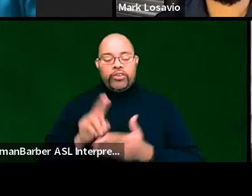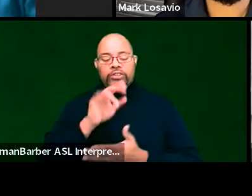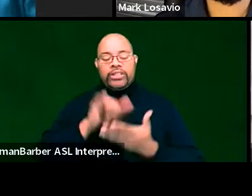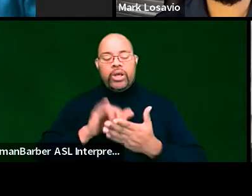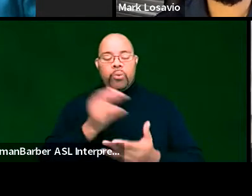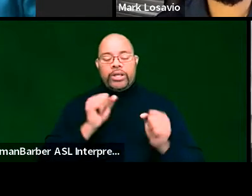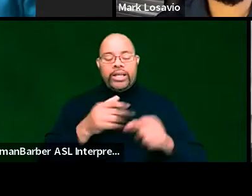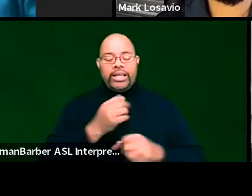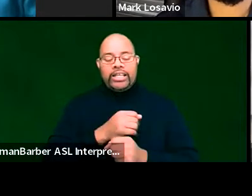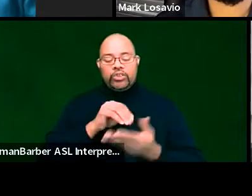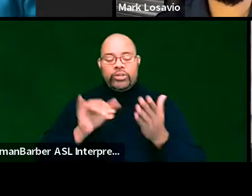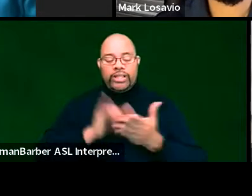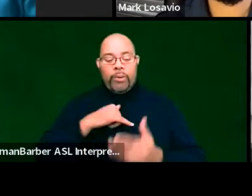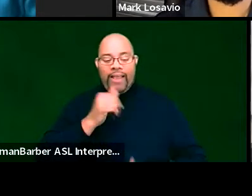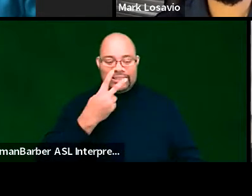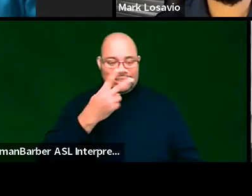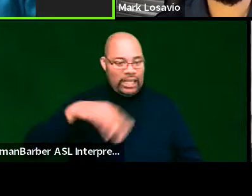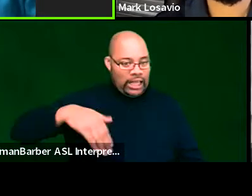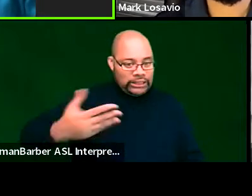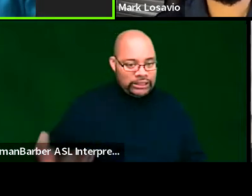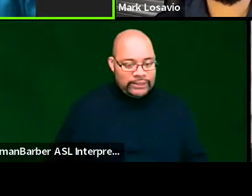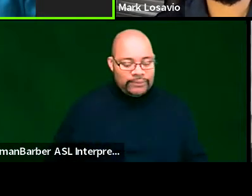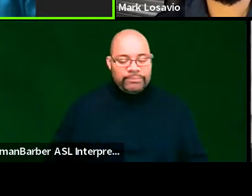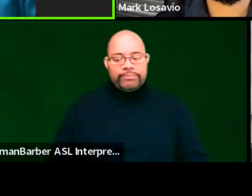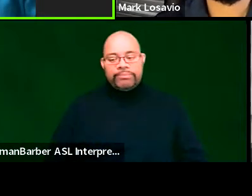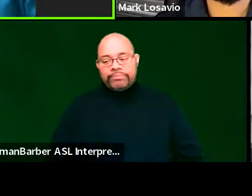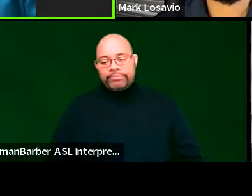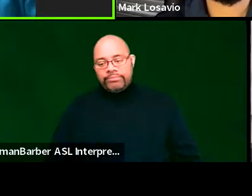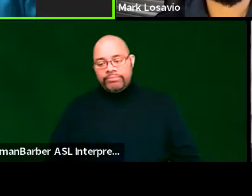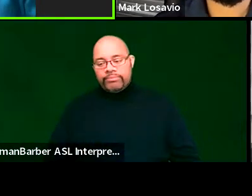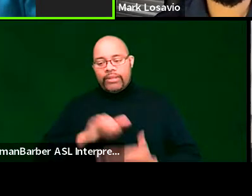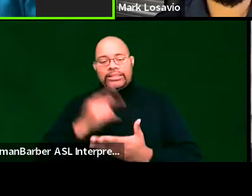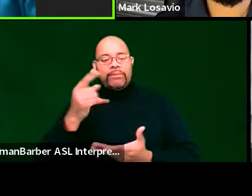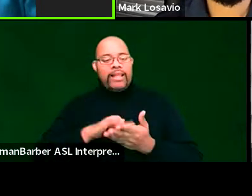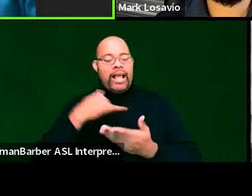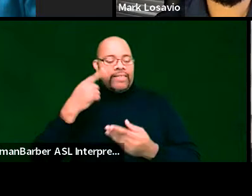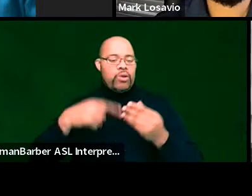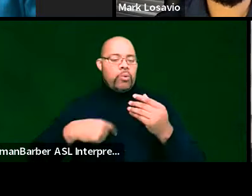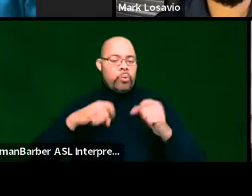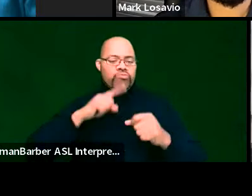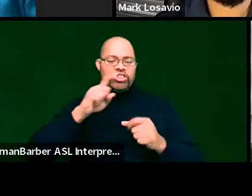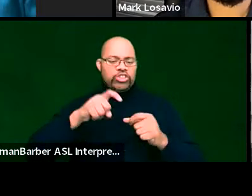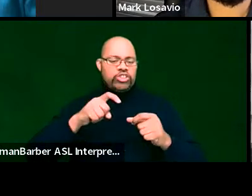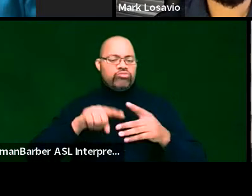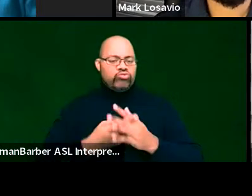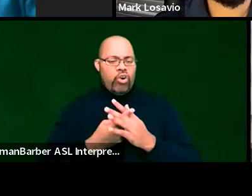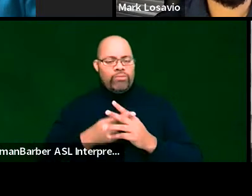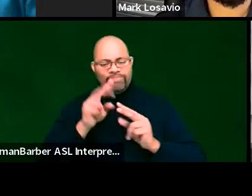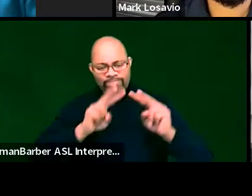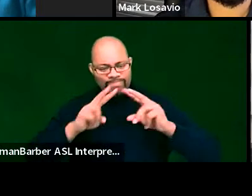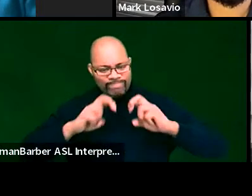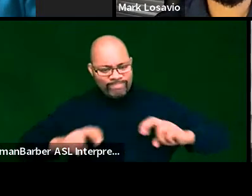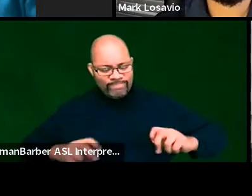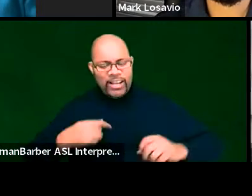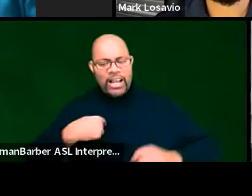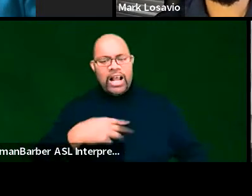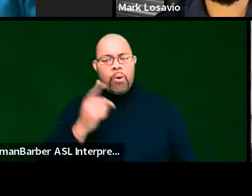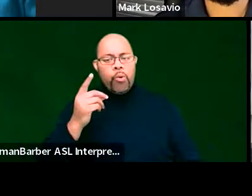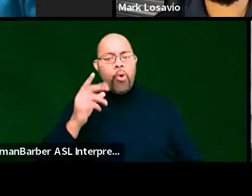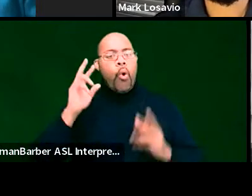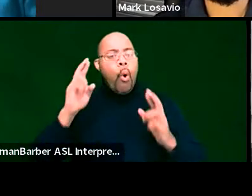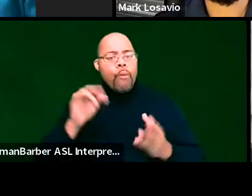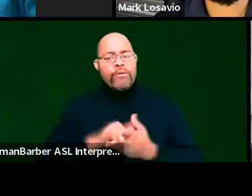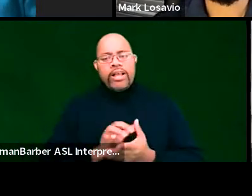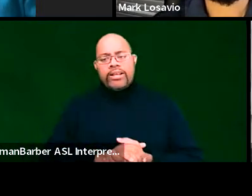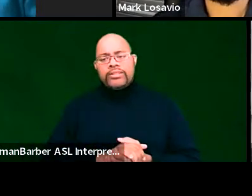get students that we haven't seen? That would be something that I think we really should start looking into. And I would hope